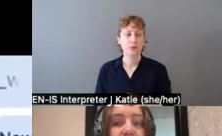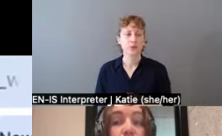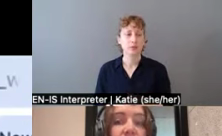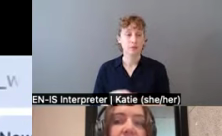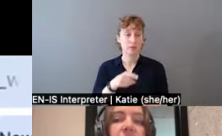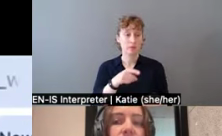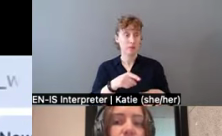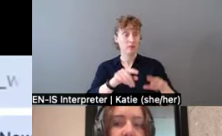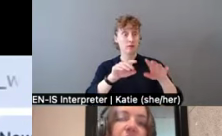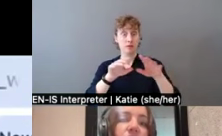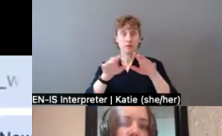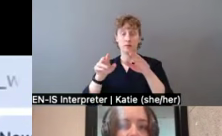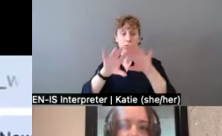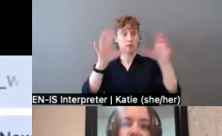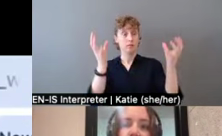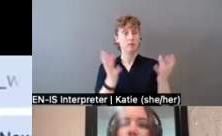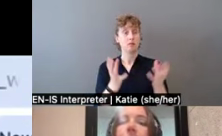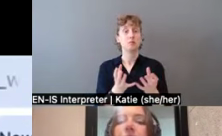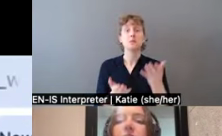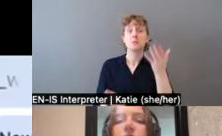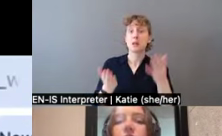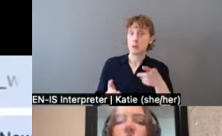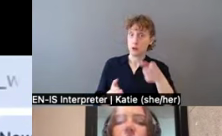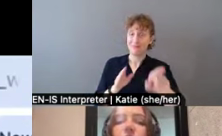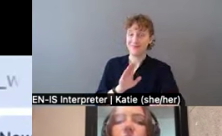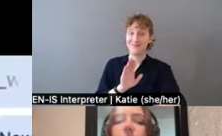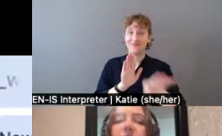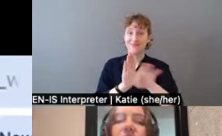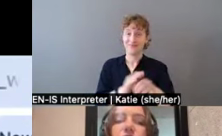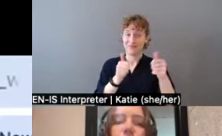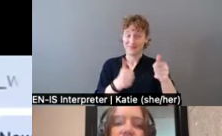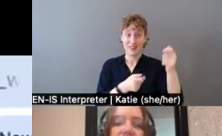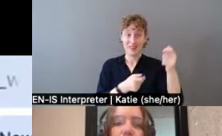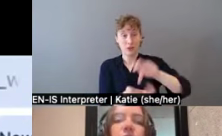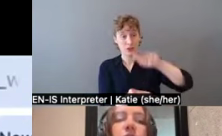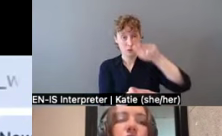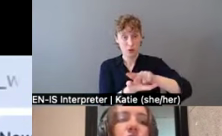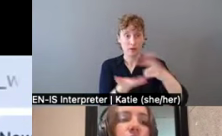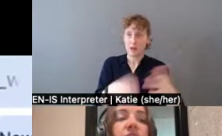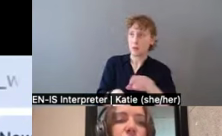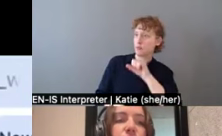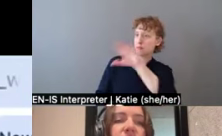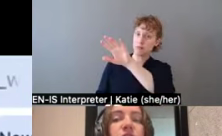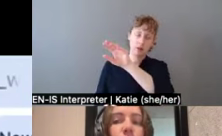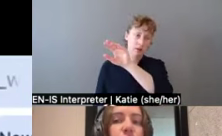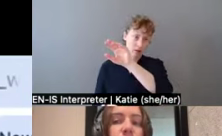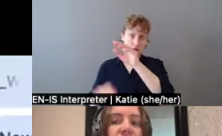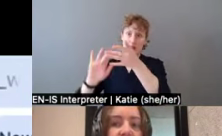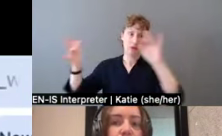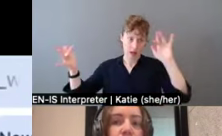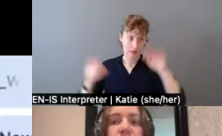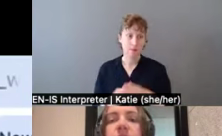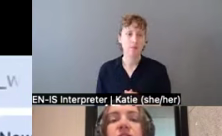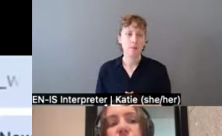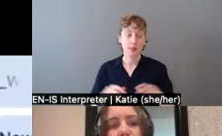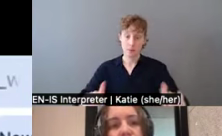be published online if we select your application. So by reading your project summary, we should really understand what the project